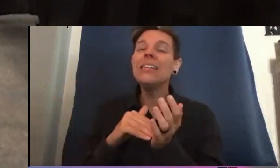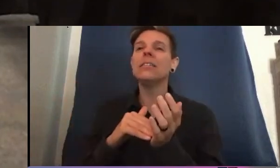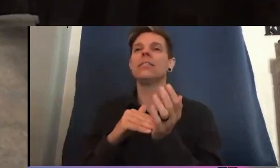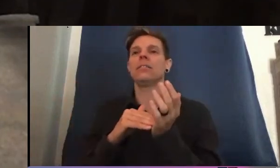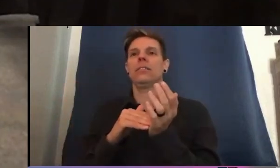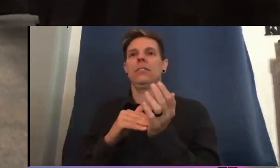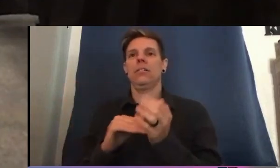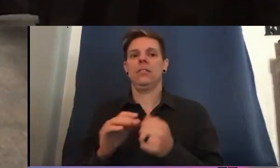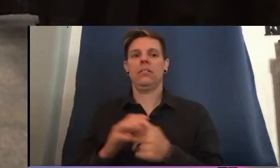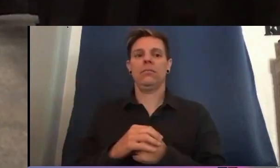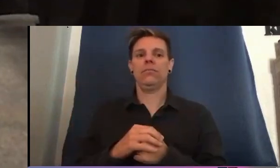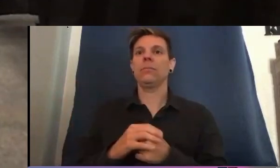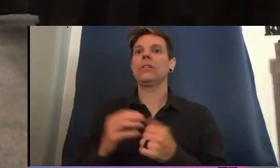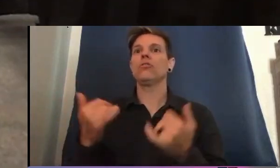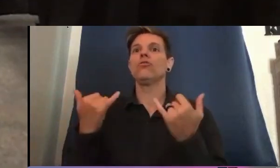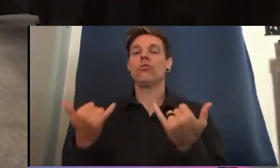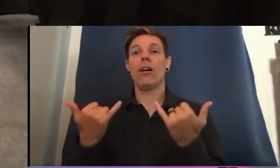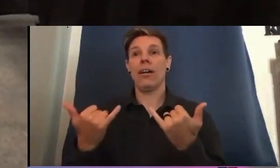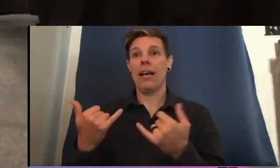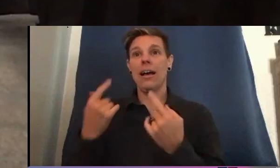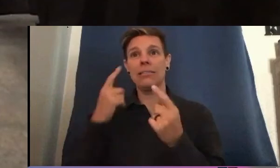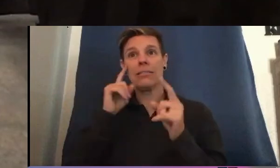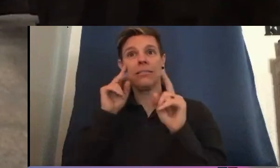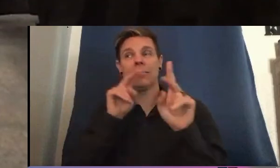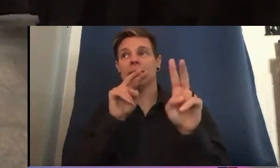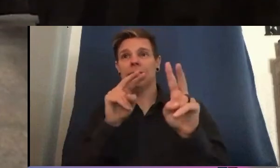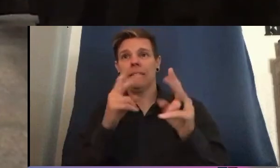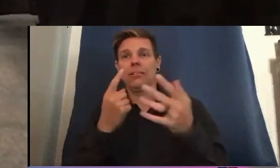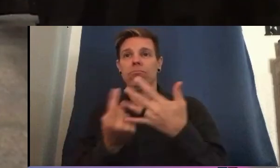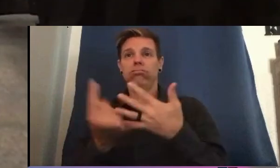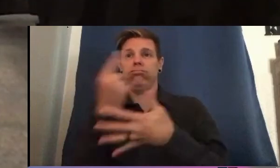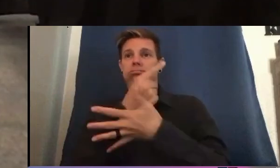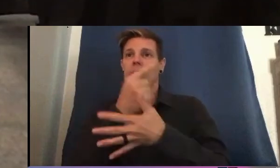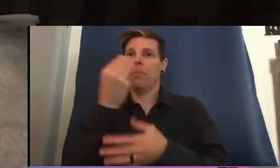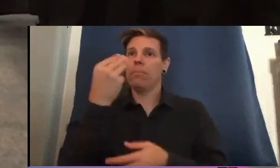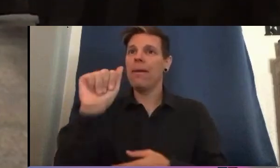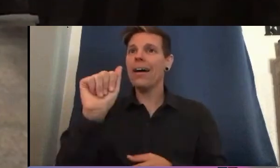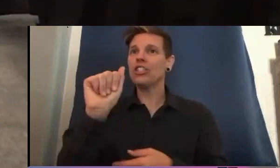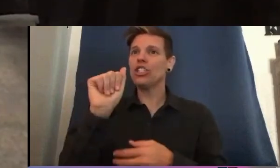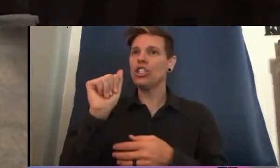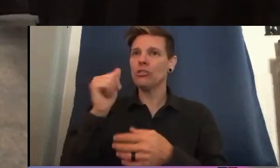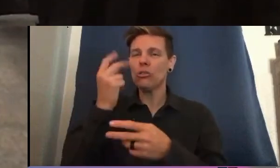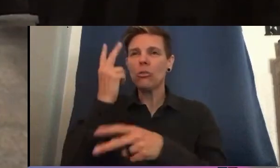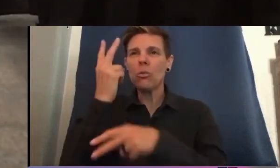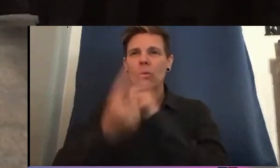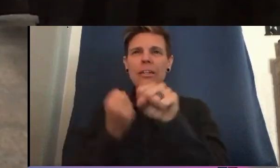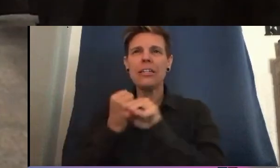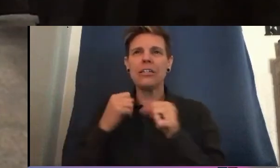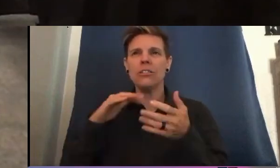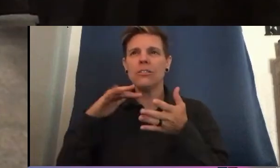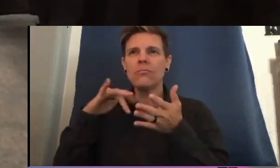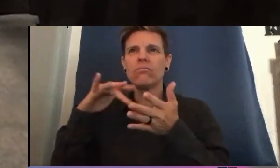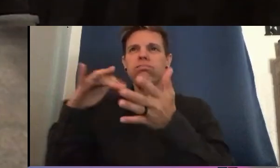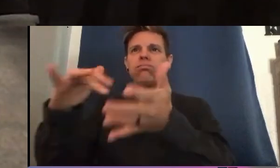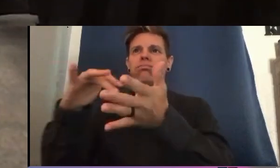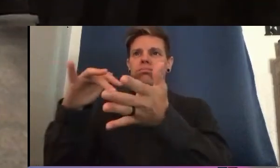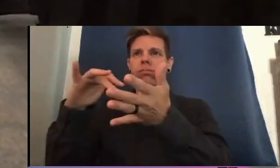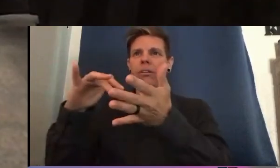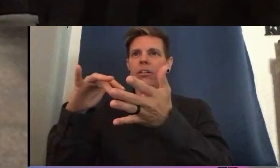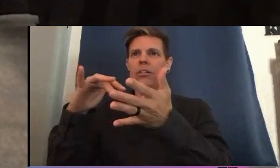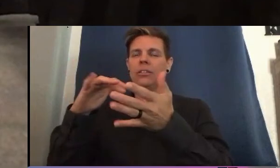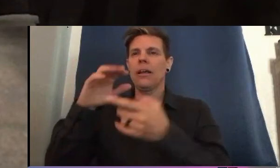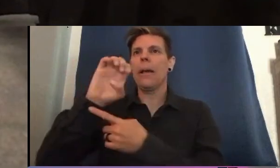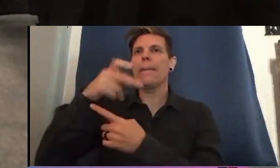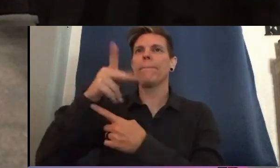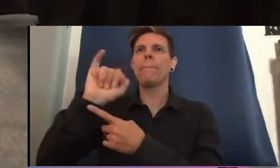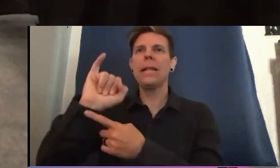working towards my master's in public health. I've spent the last 2 years learning about the work of epidemiology and disease prevention. While I